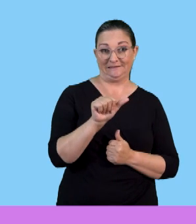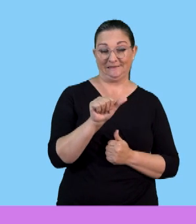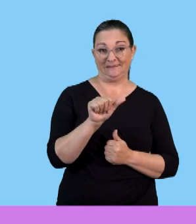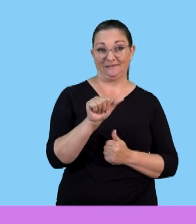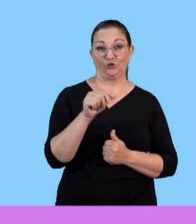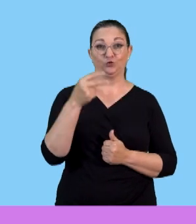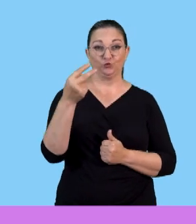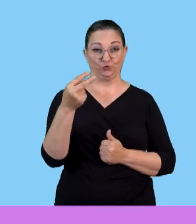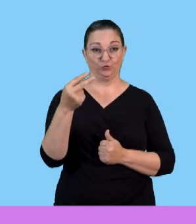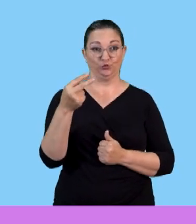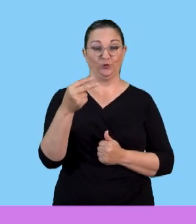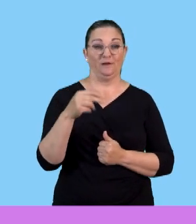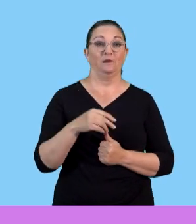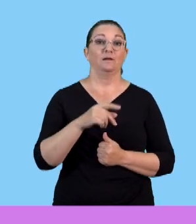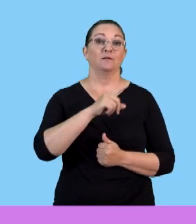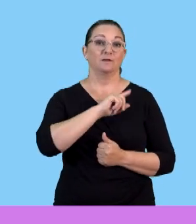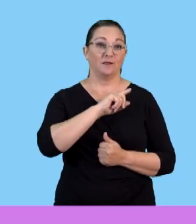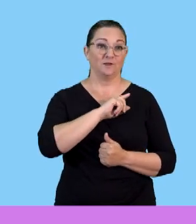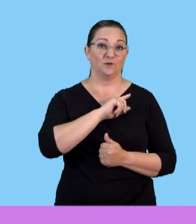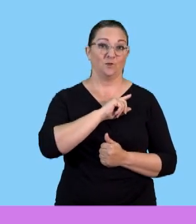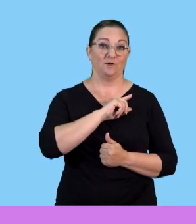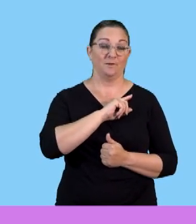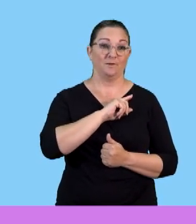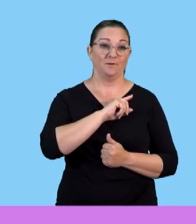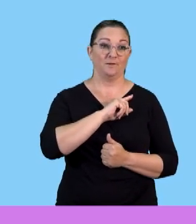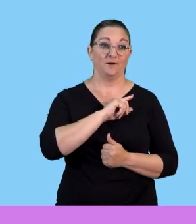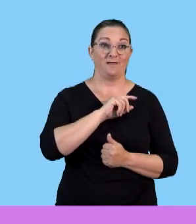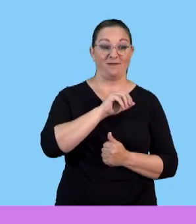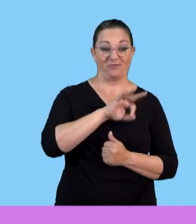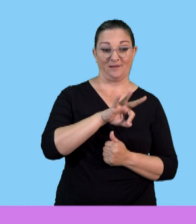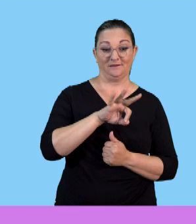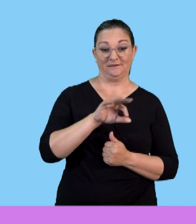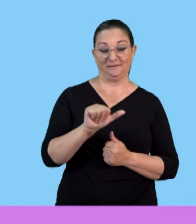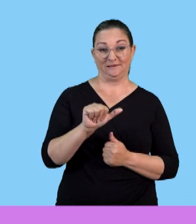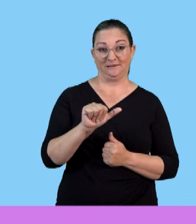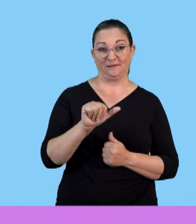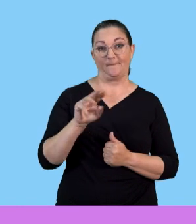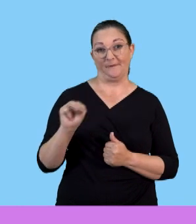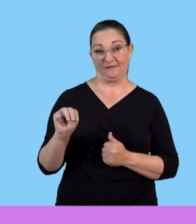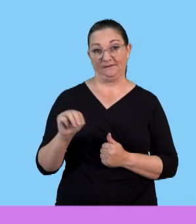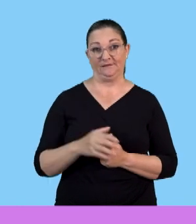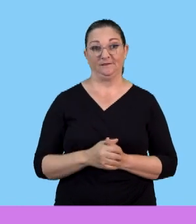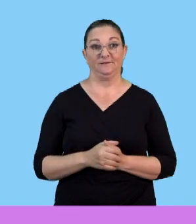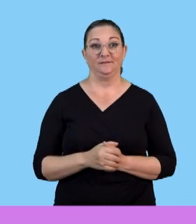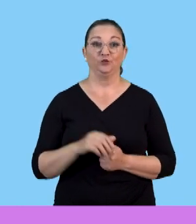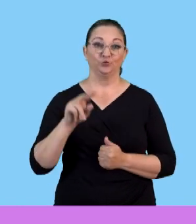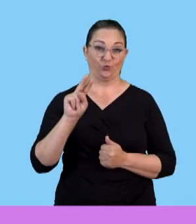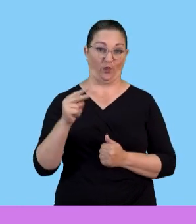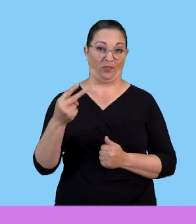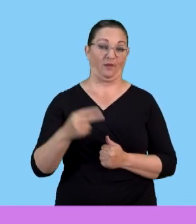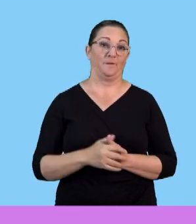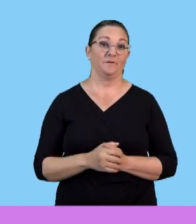6 squared, and then it is going to be 36 meters